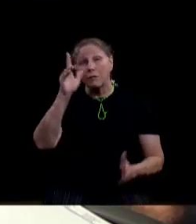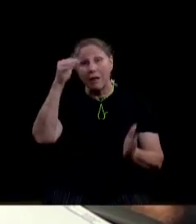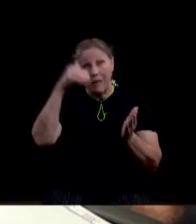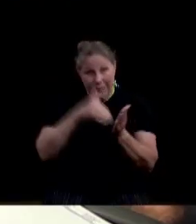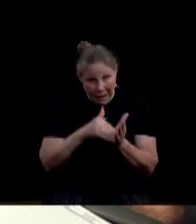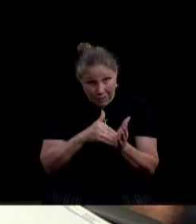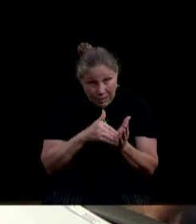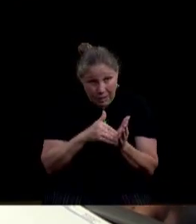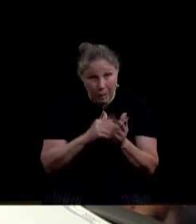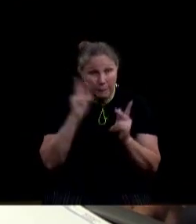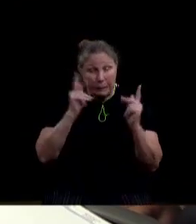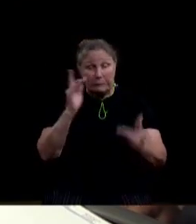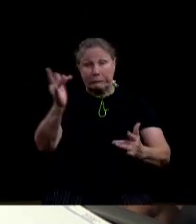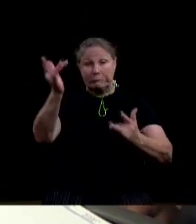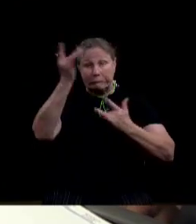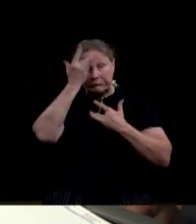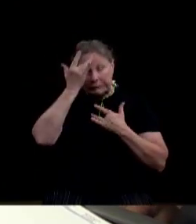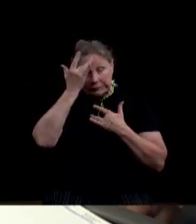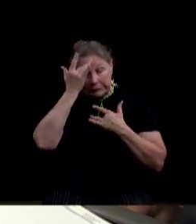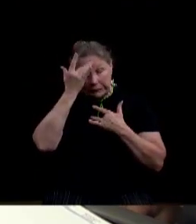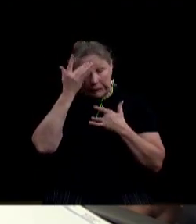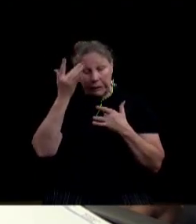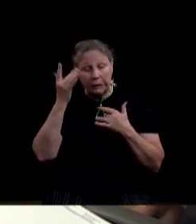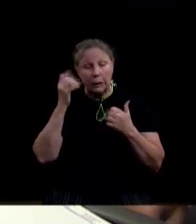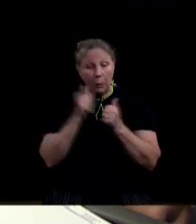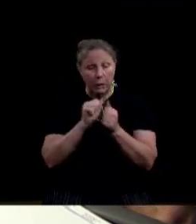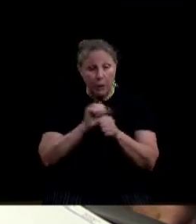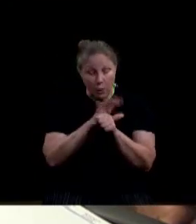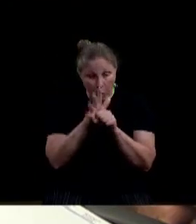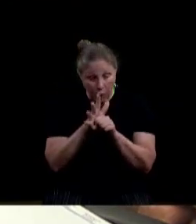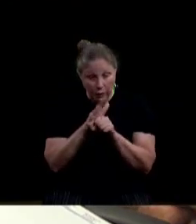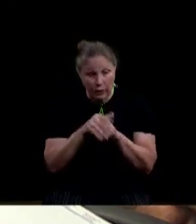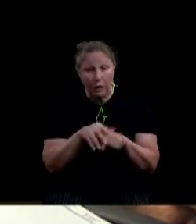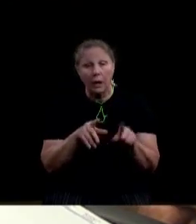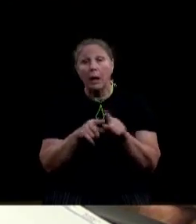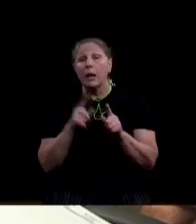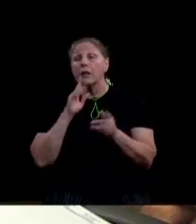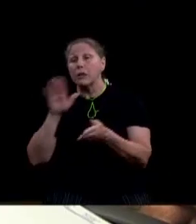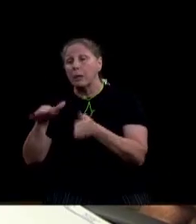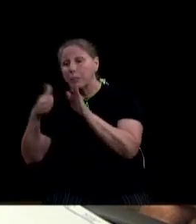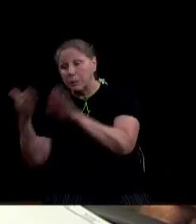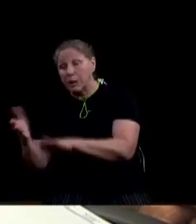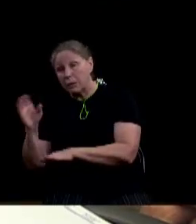at a mortality rate of 5%, you're talking about